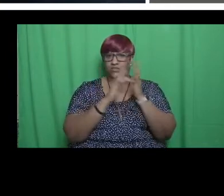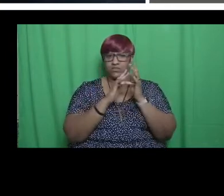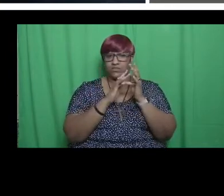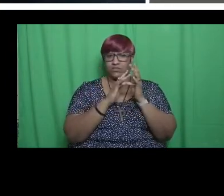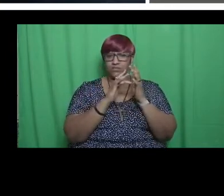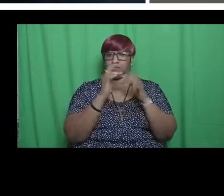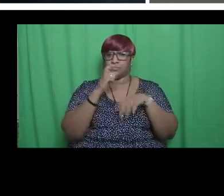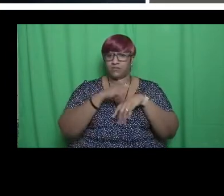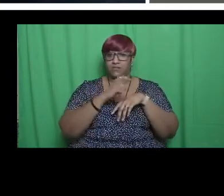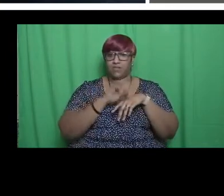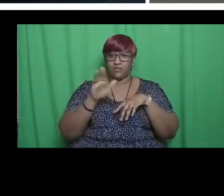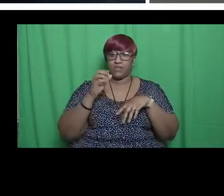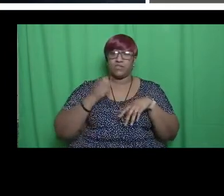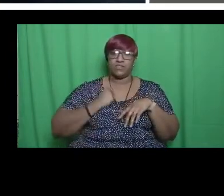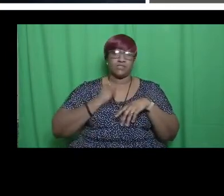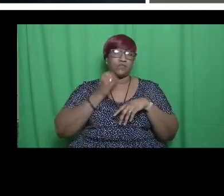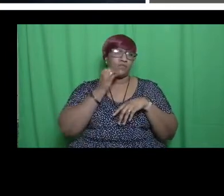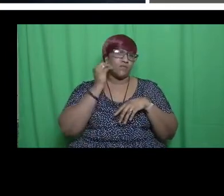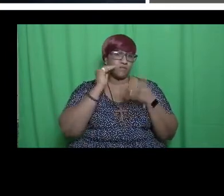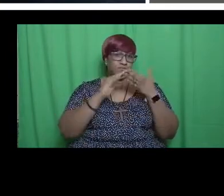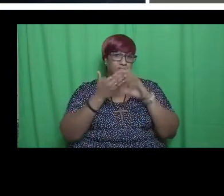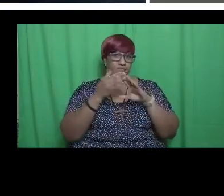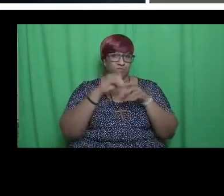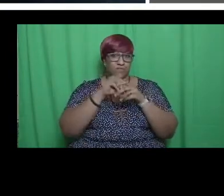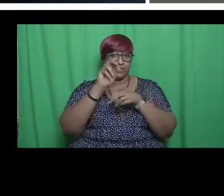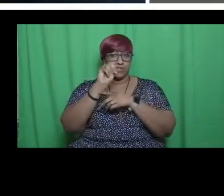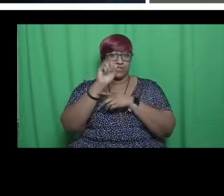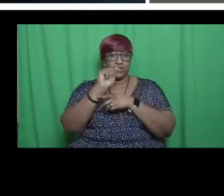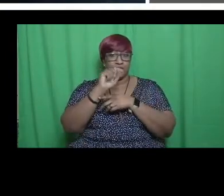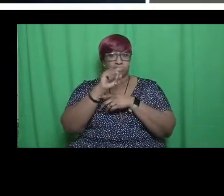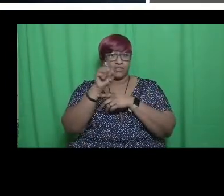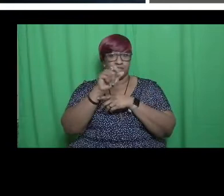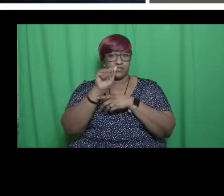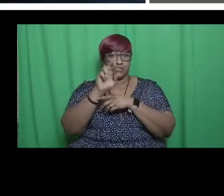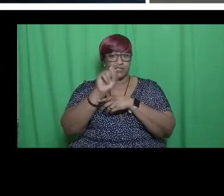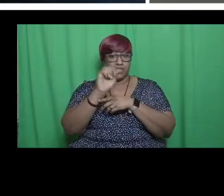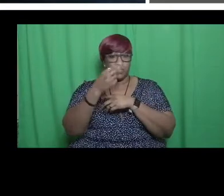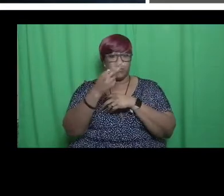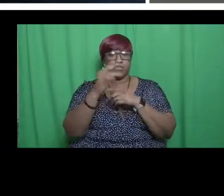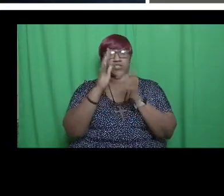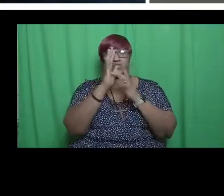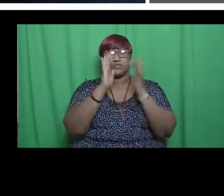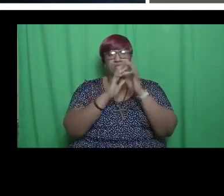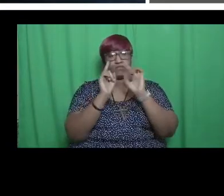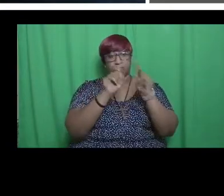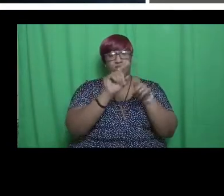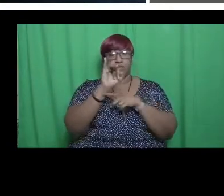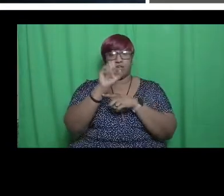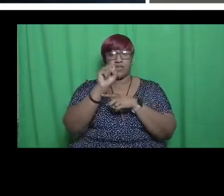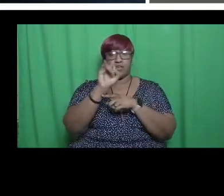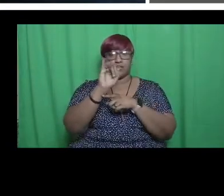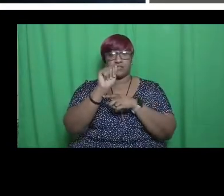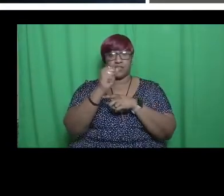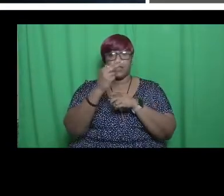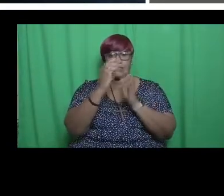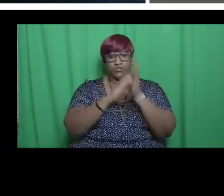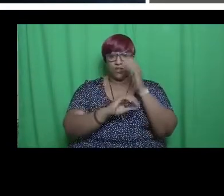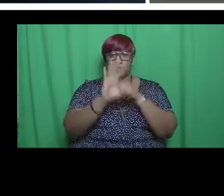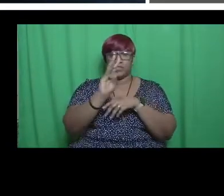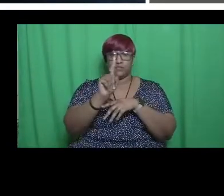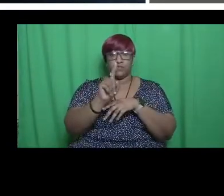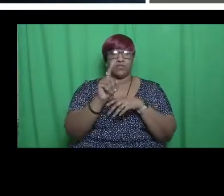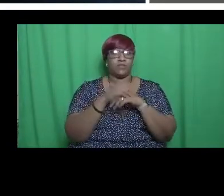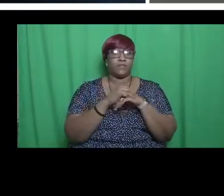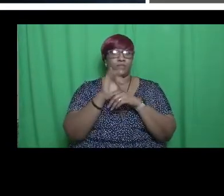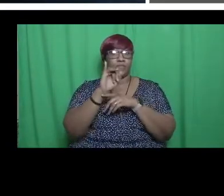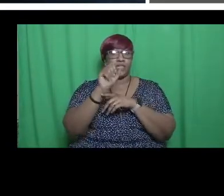hometown. This was hometown in Nazareth. Well, Jesus went to Isaiah 61, that powerful passage where Isaiah said